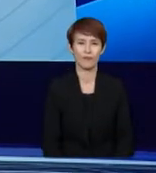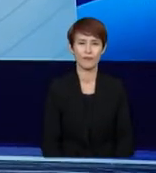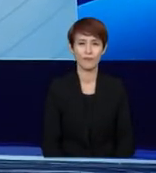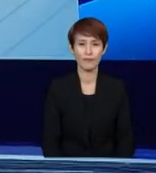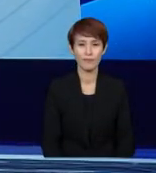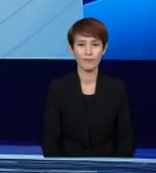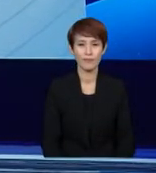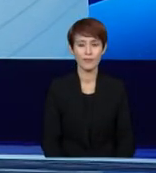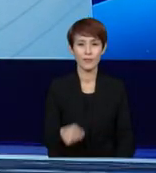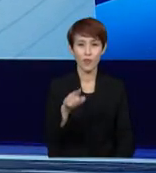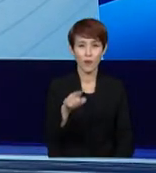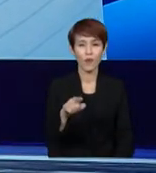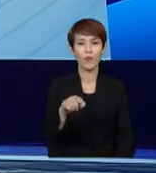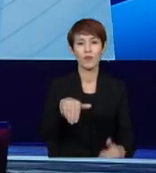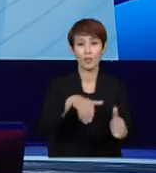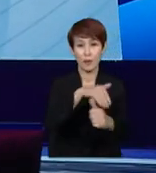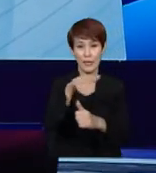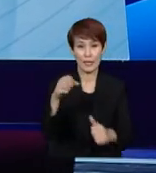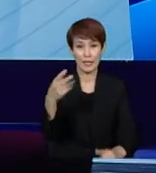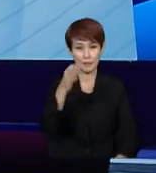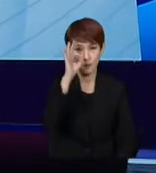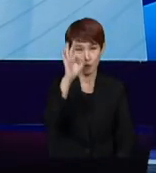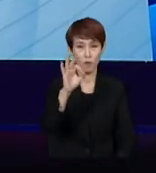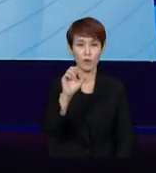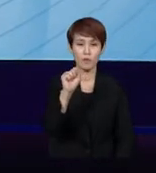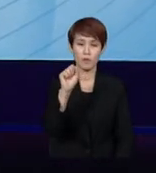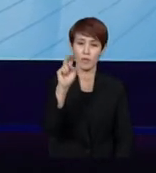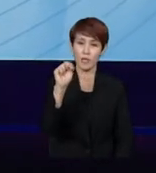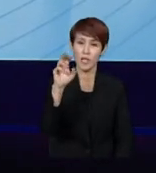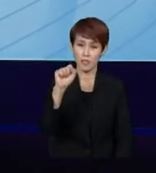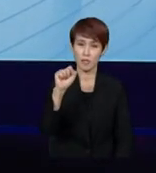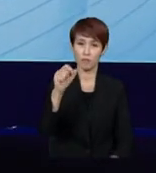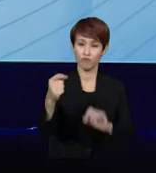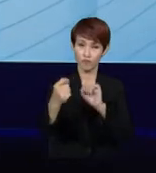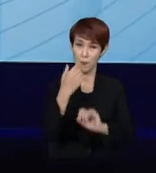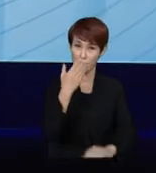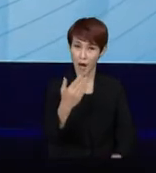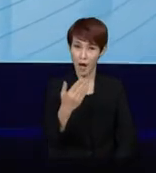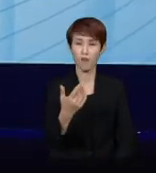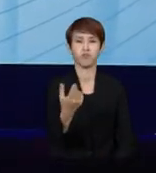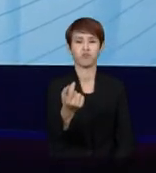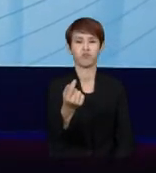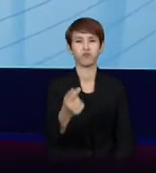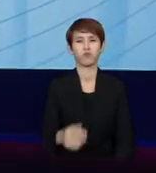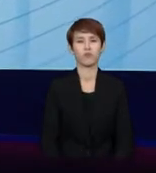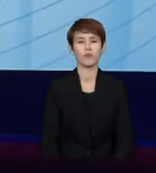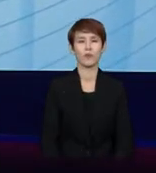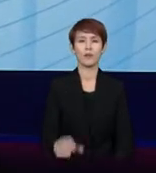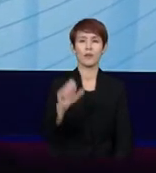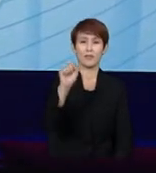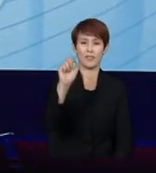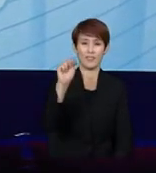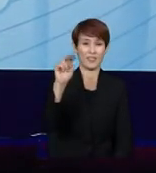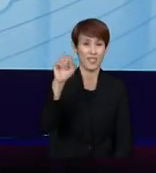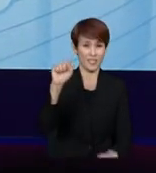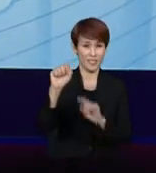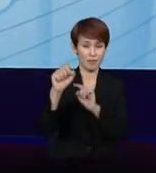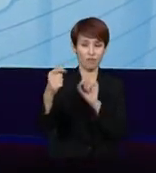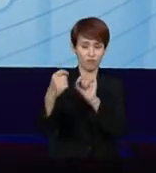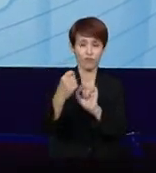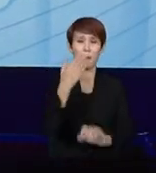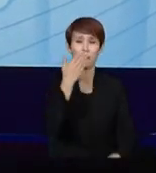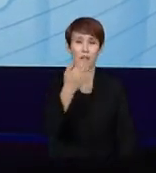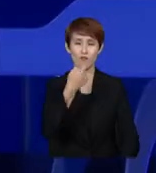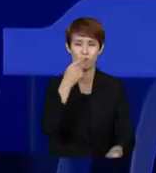media accessible? Of course they are, on an individual basis. On a systemic basis, absolutely